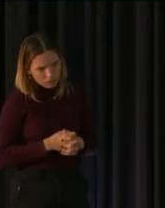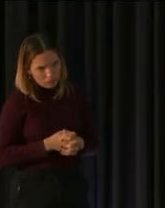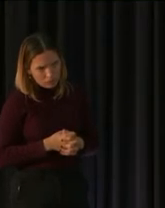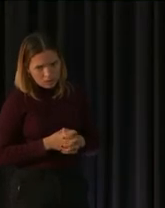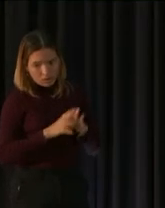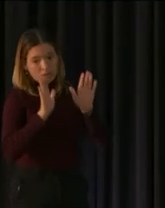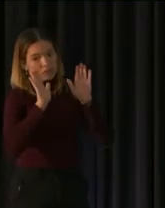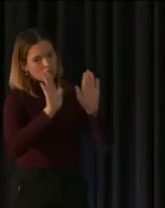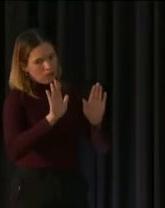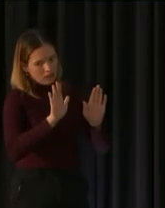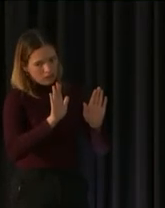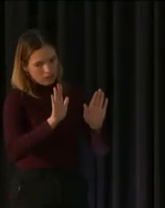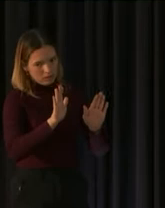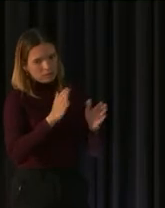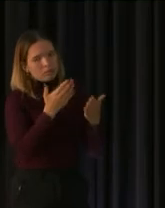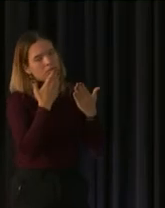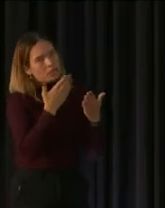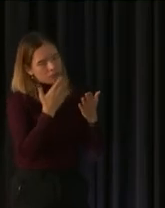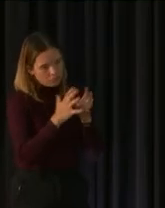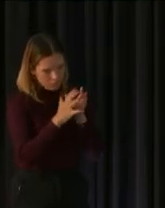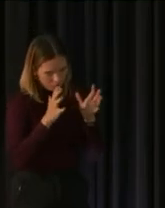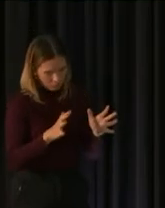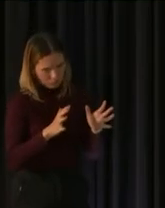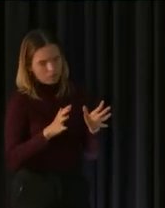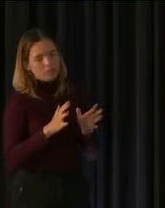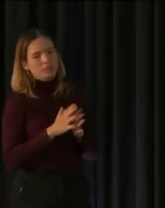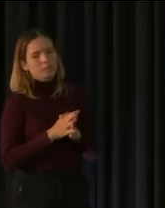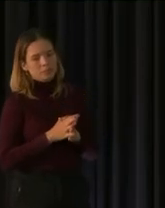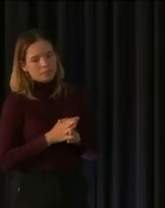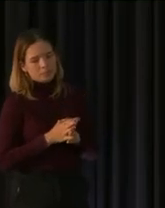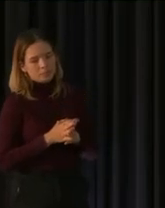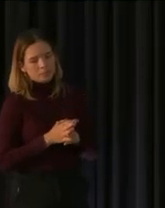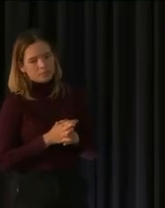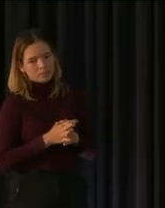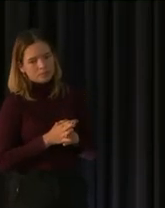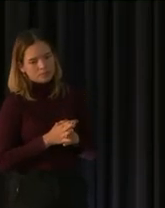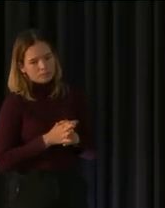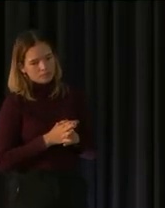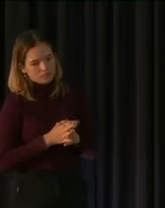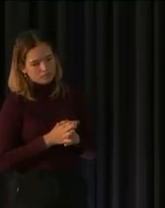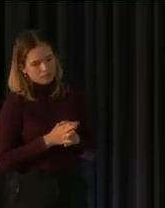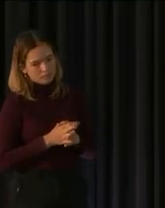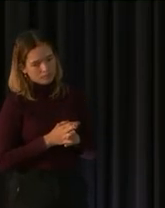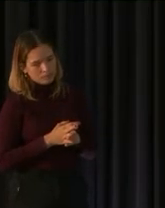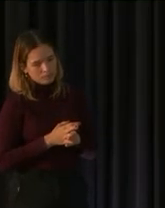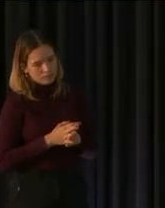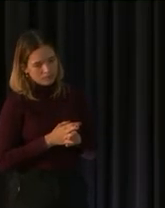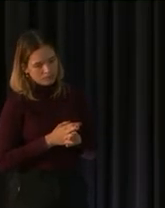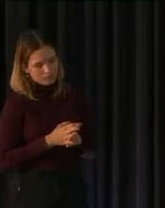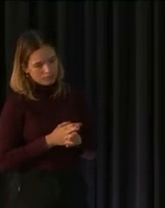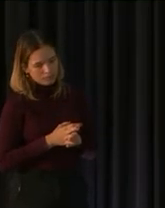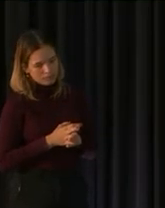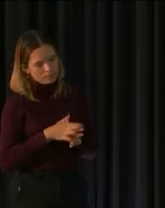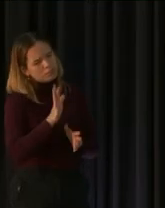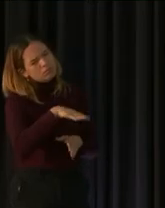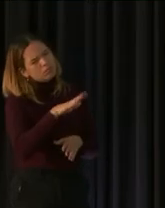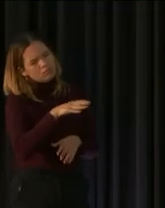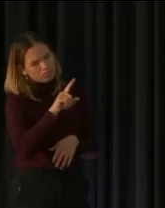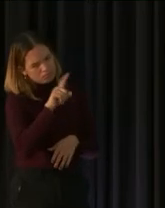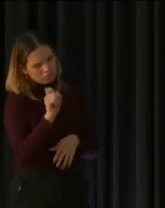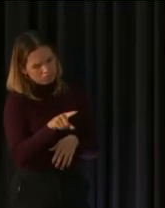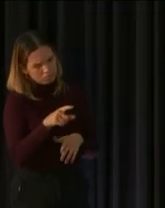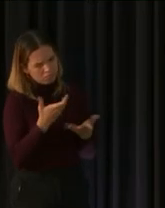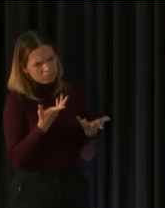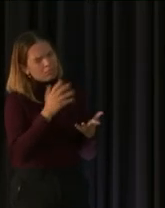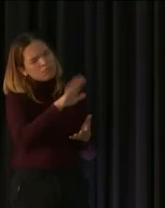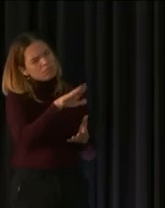Great, thank you so much. So we know that 2 of the most important things for keeping kids safe are rapid antigen tests to know in